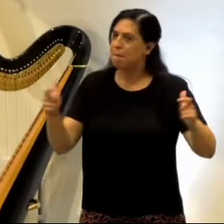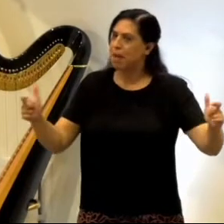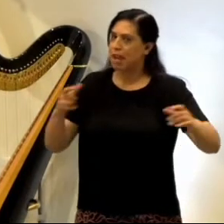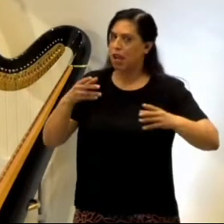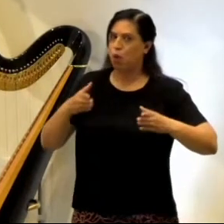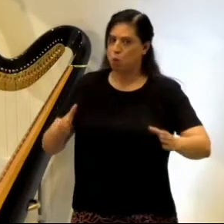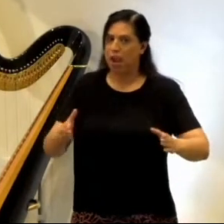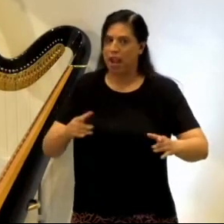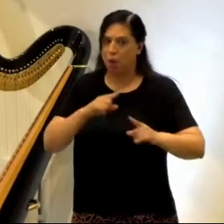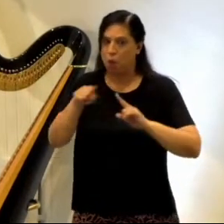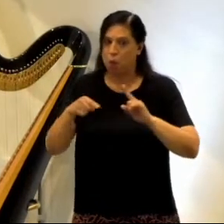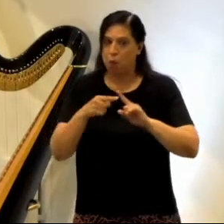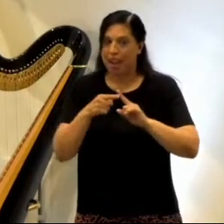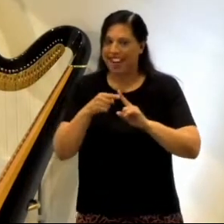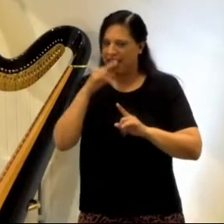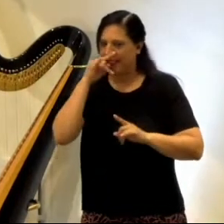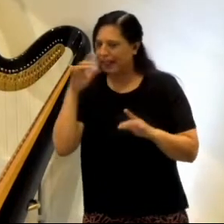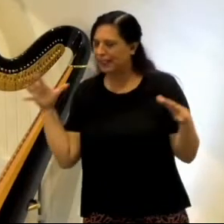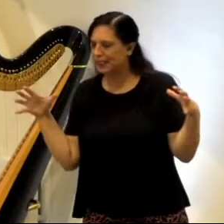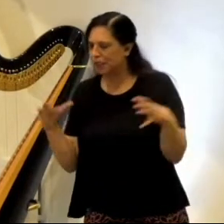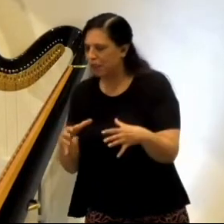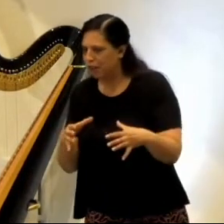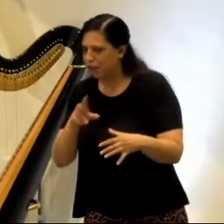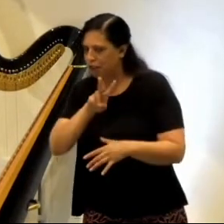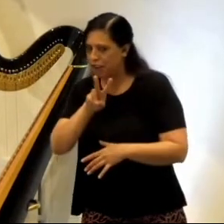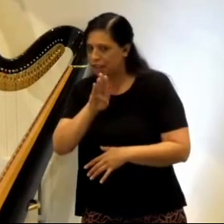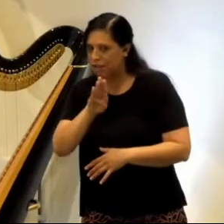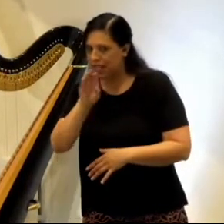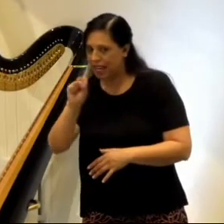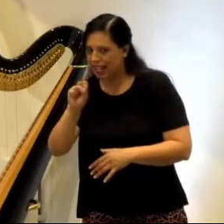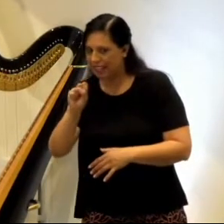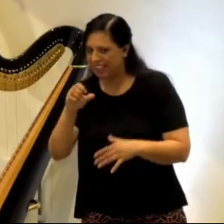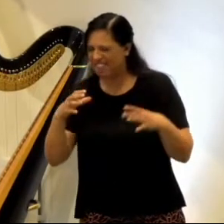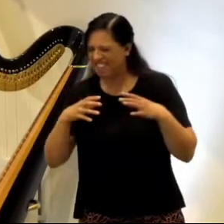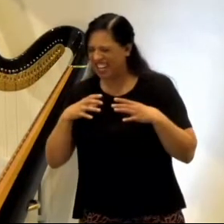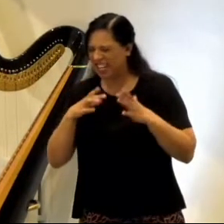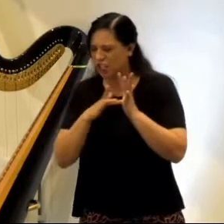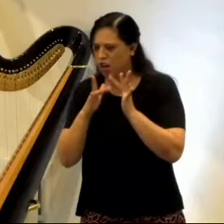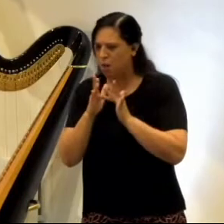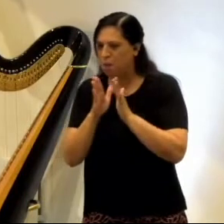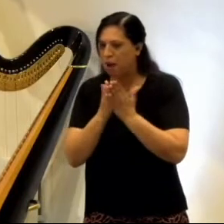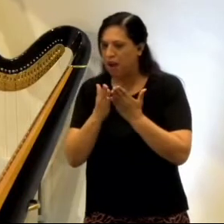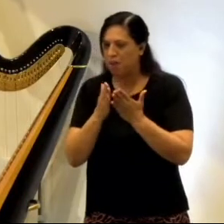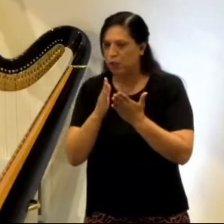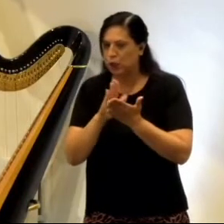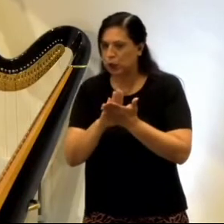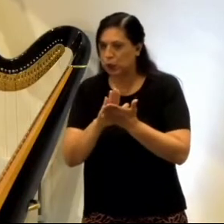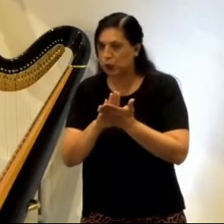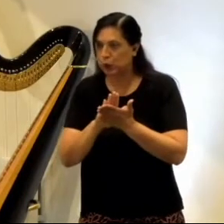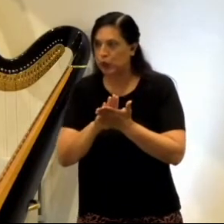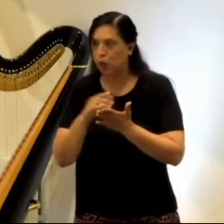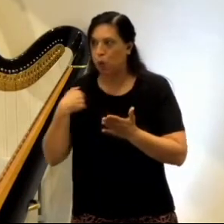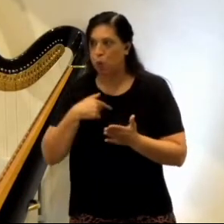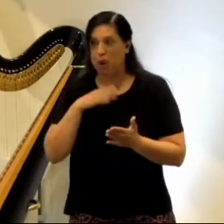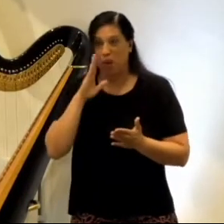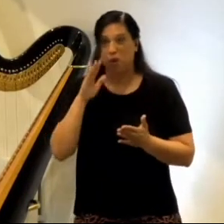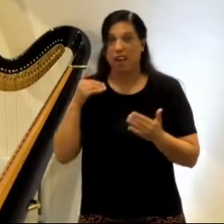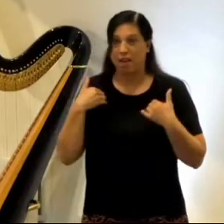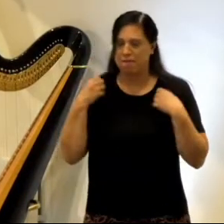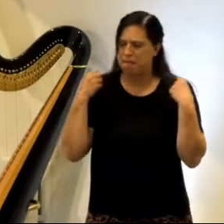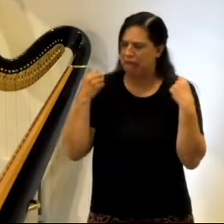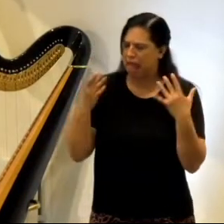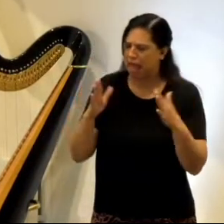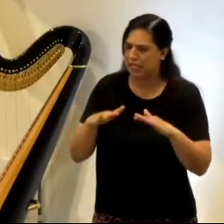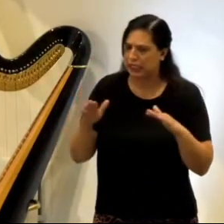people gather for Vacation Bible School. This week we're going to have 400 kids and 200 volunteers descending up on this campus. And the